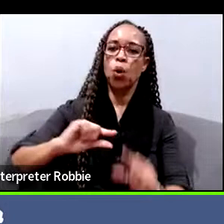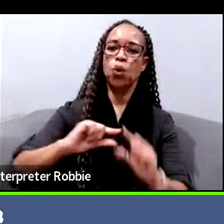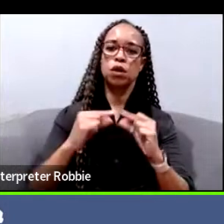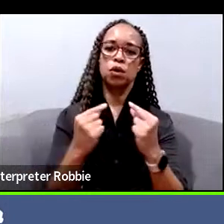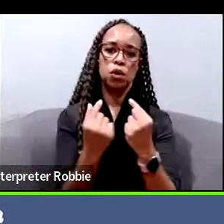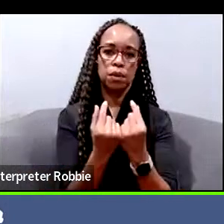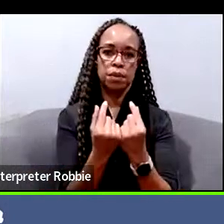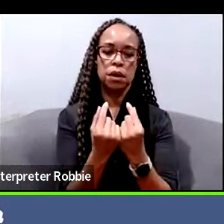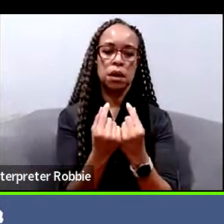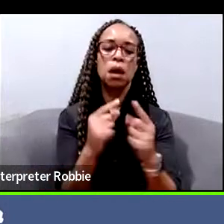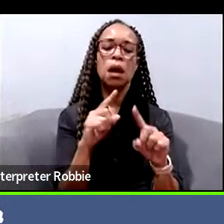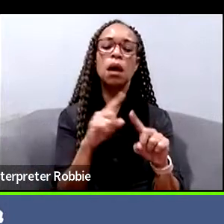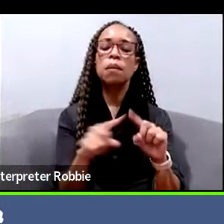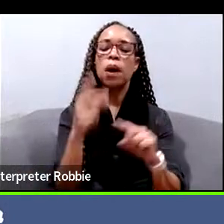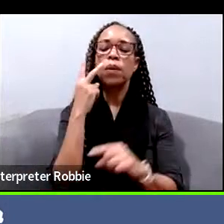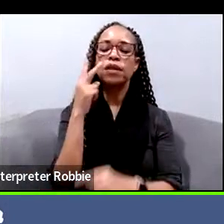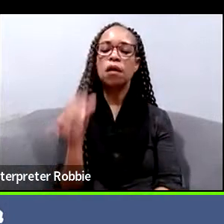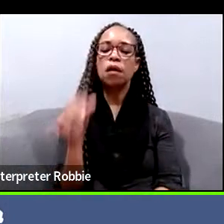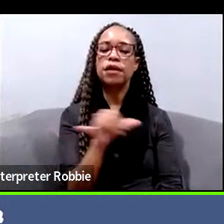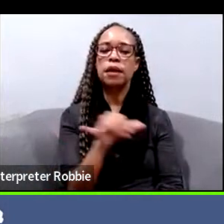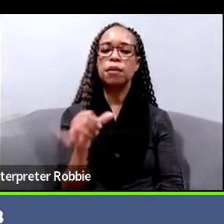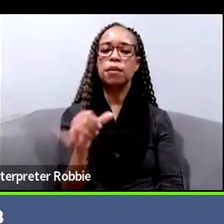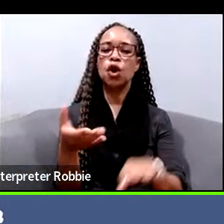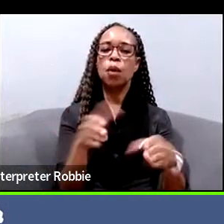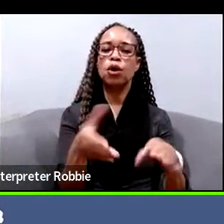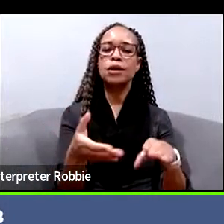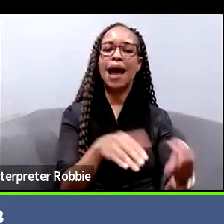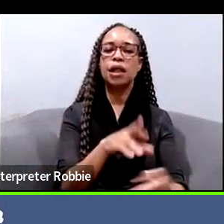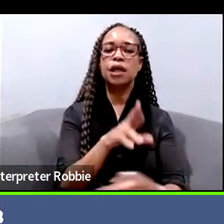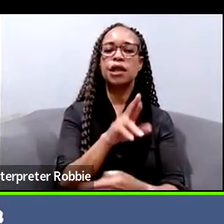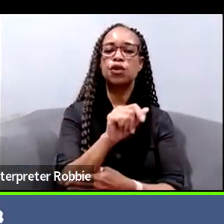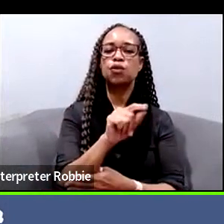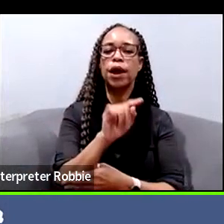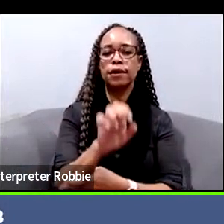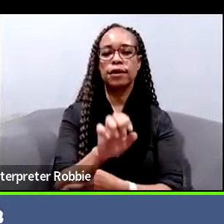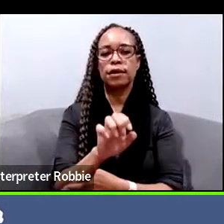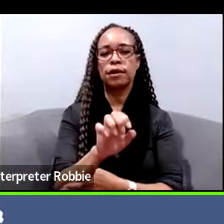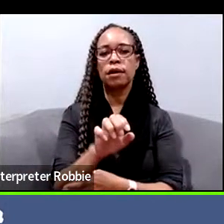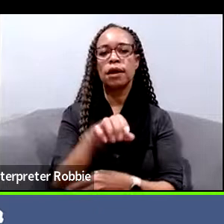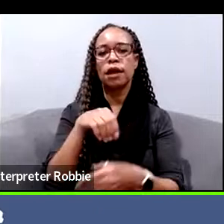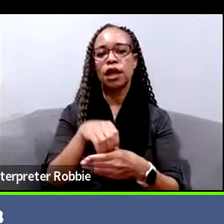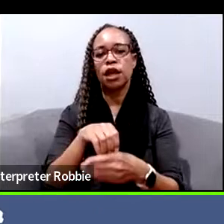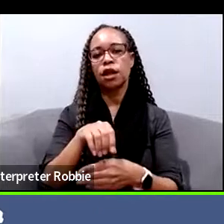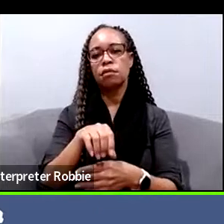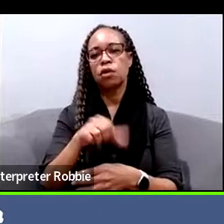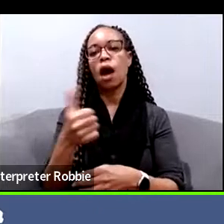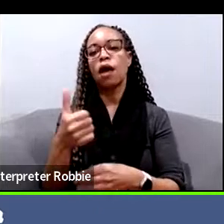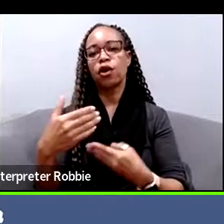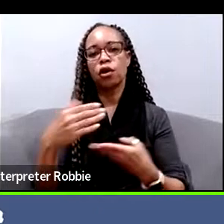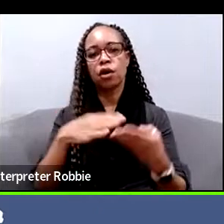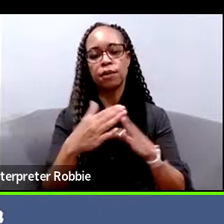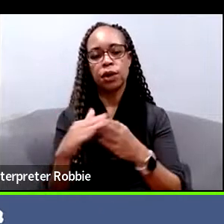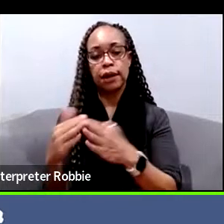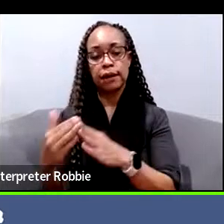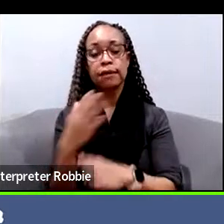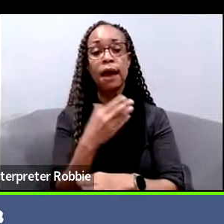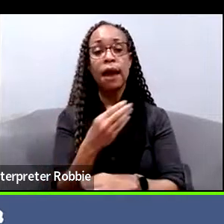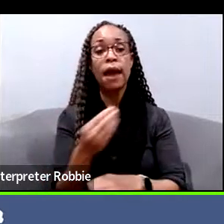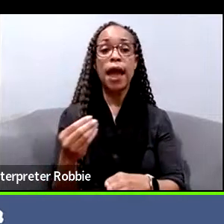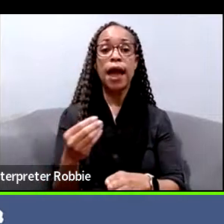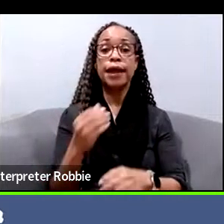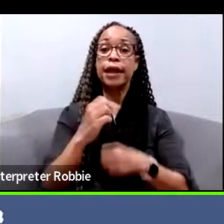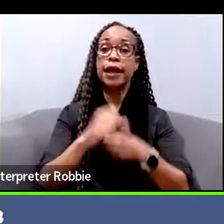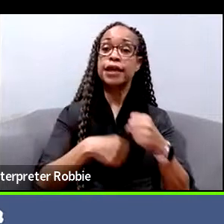certainly we saw similar mortality rates in those other communities. And then in terms of years of